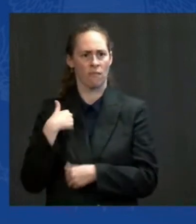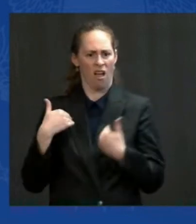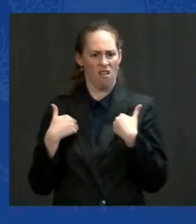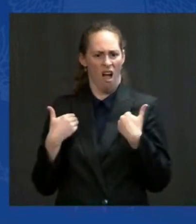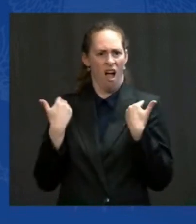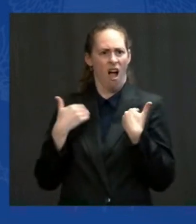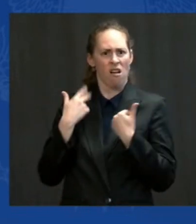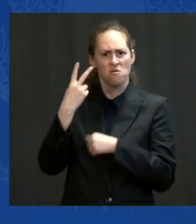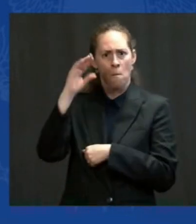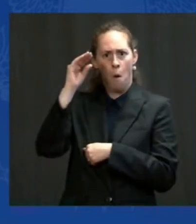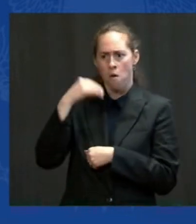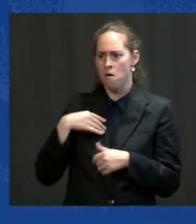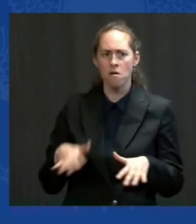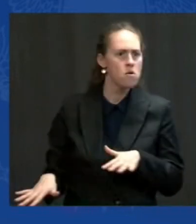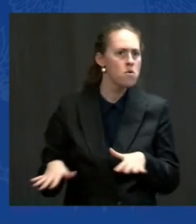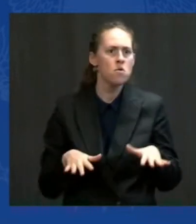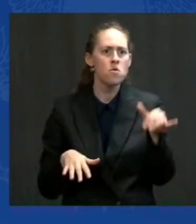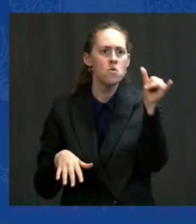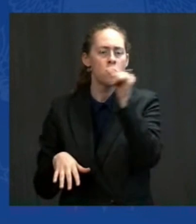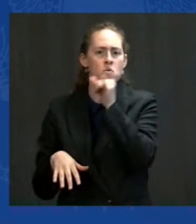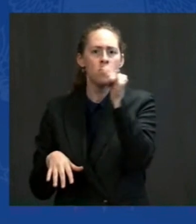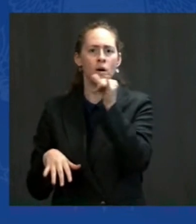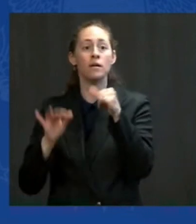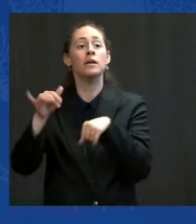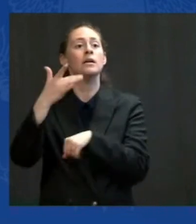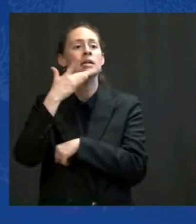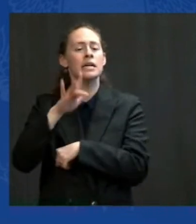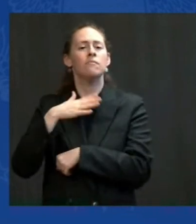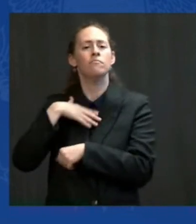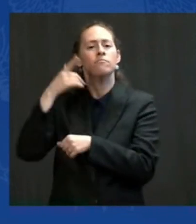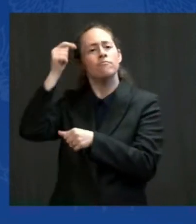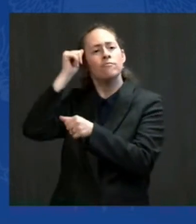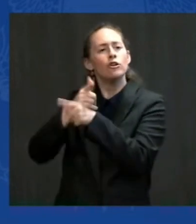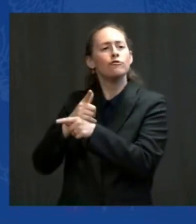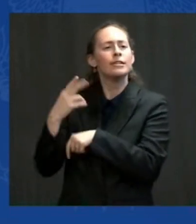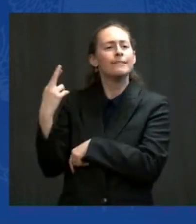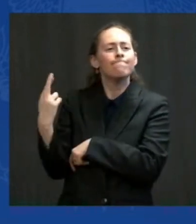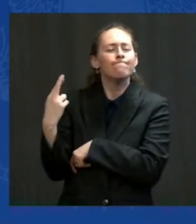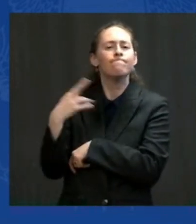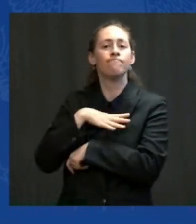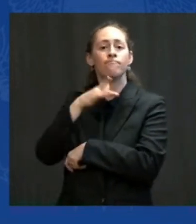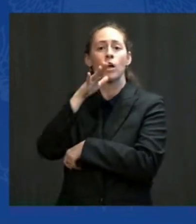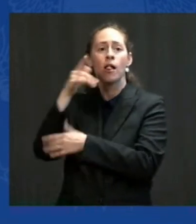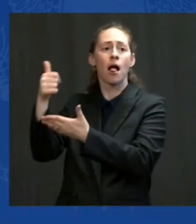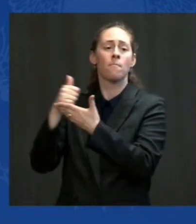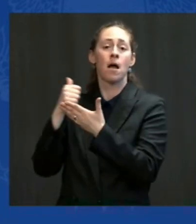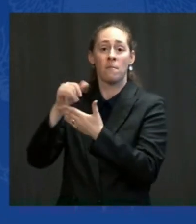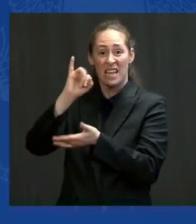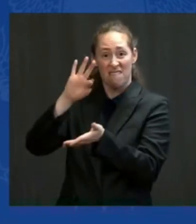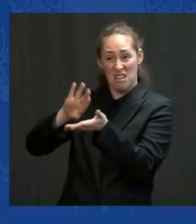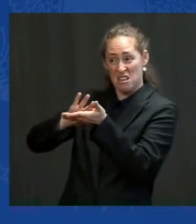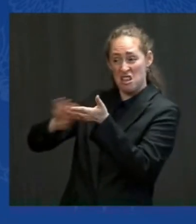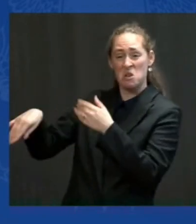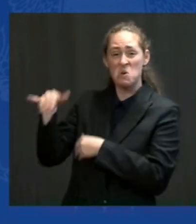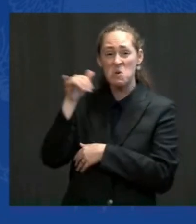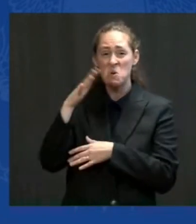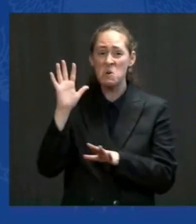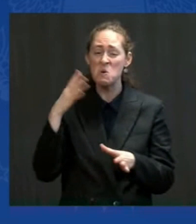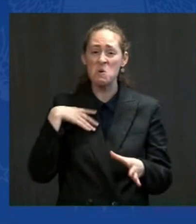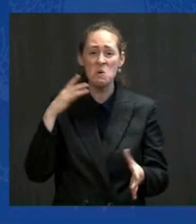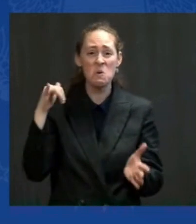best friend, and my brother, and my mom help out, I couldn't have done it. But not everybody has that kind of